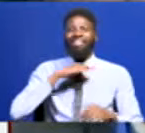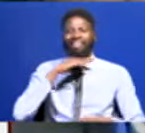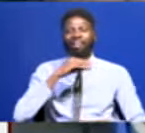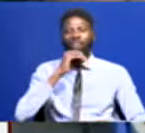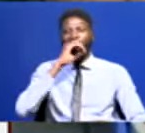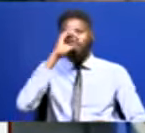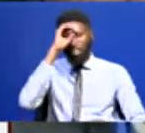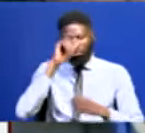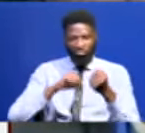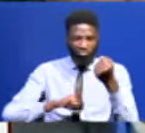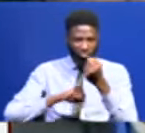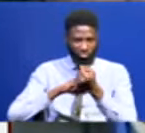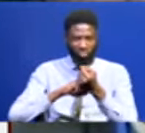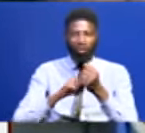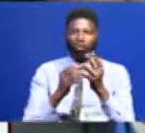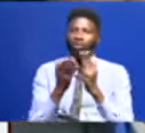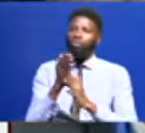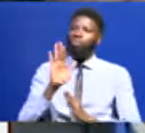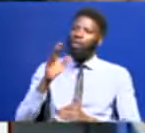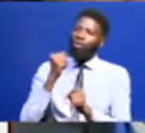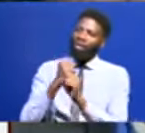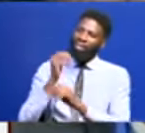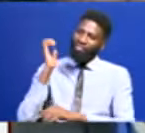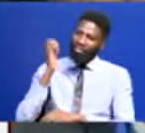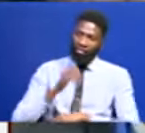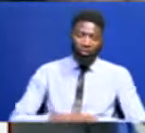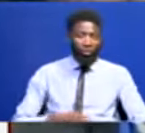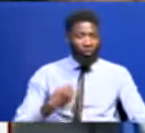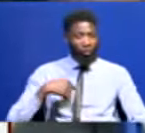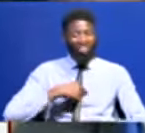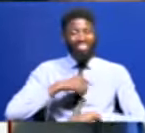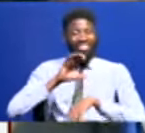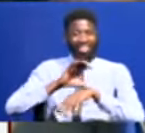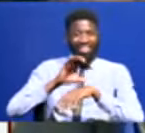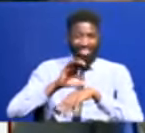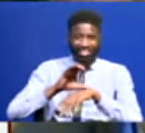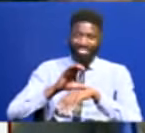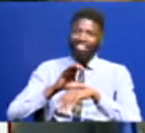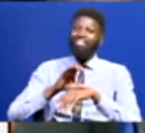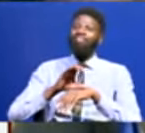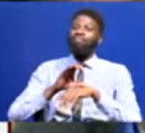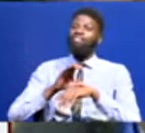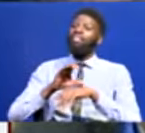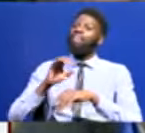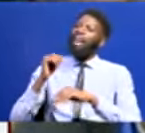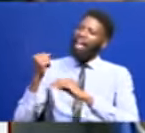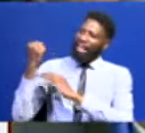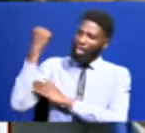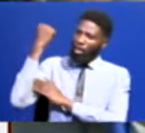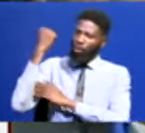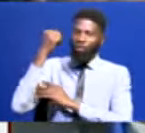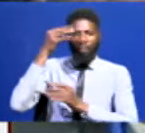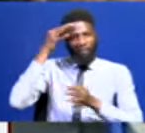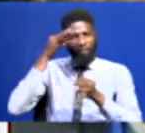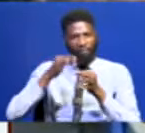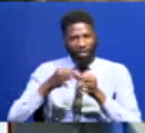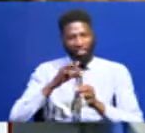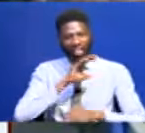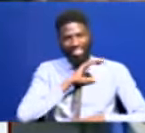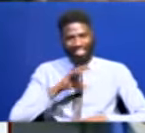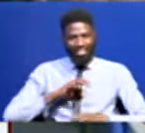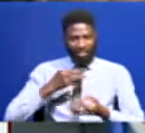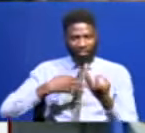Heroes of Faith Christian Fellowship, we pray that our Lord Jesus Christ rests her